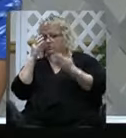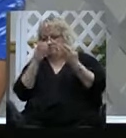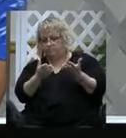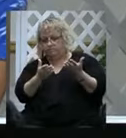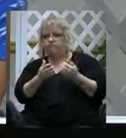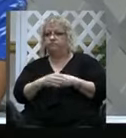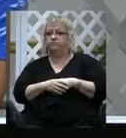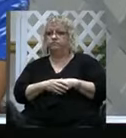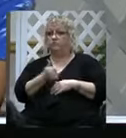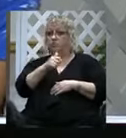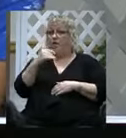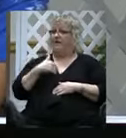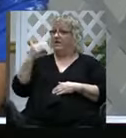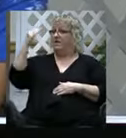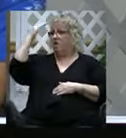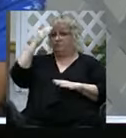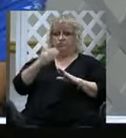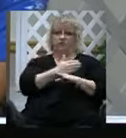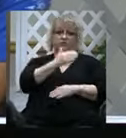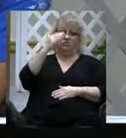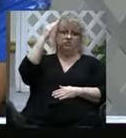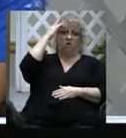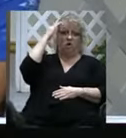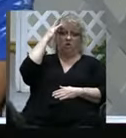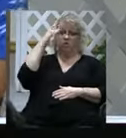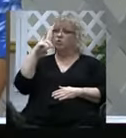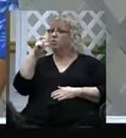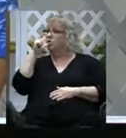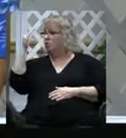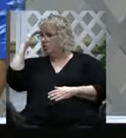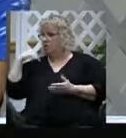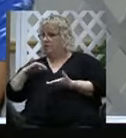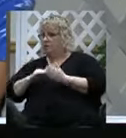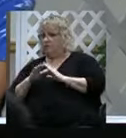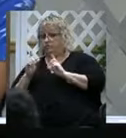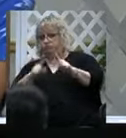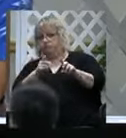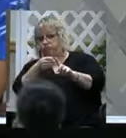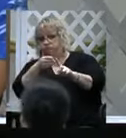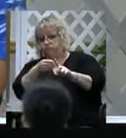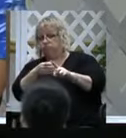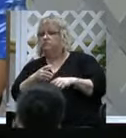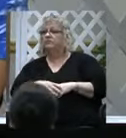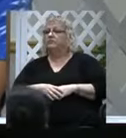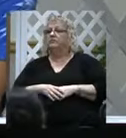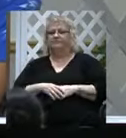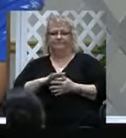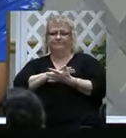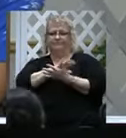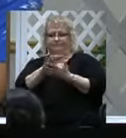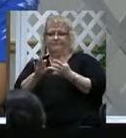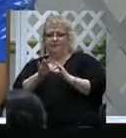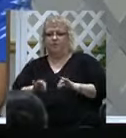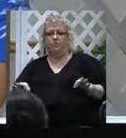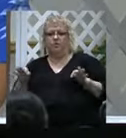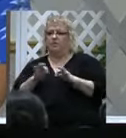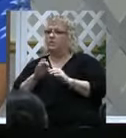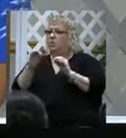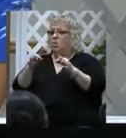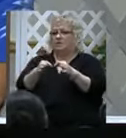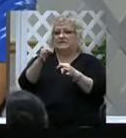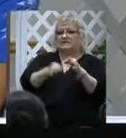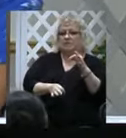inside knowledge, any community members who you know are actively involved or interested in this particular topic, and all those factors need to be assessed. There is no simple rule of